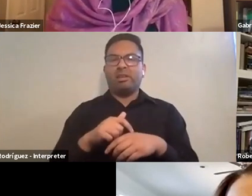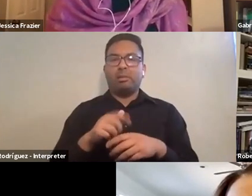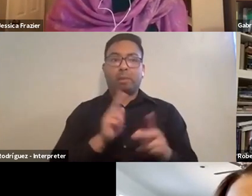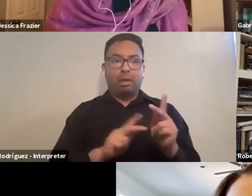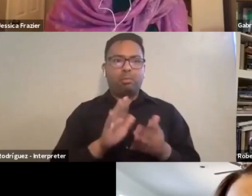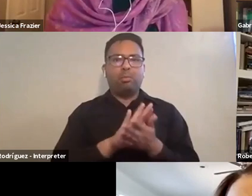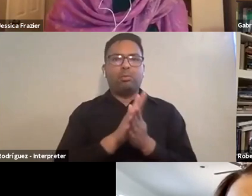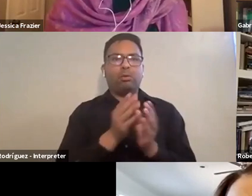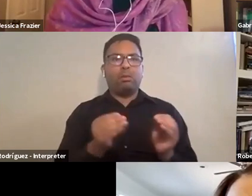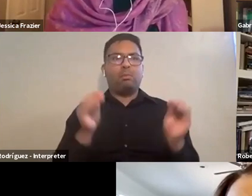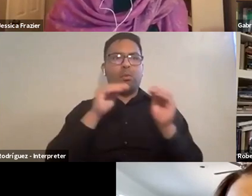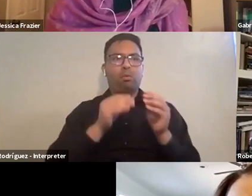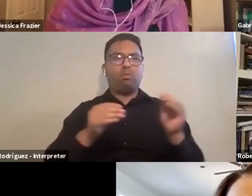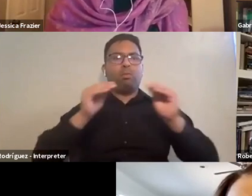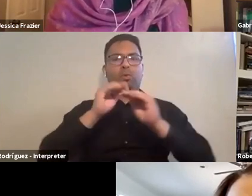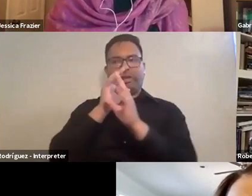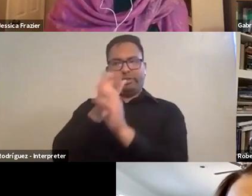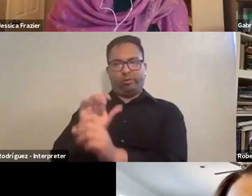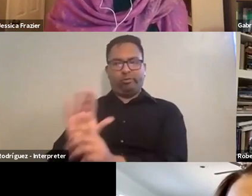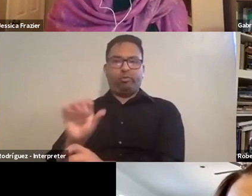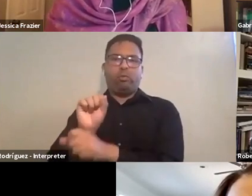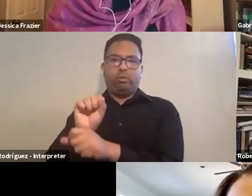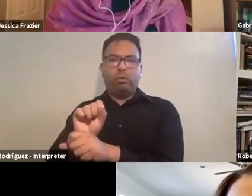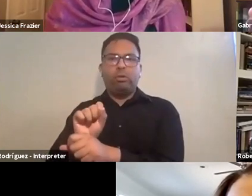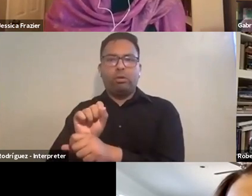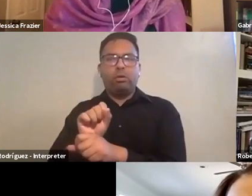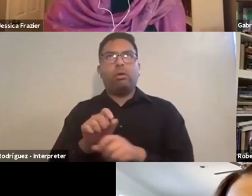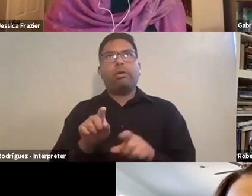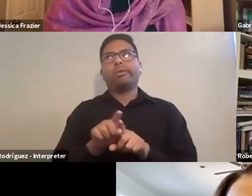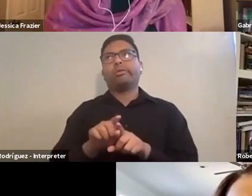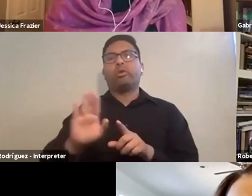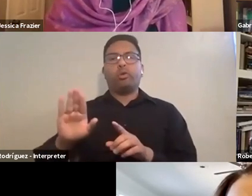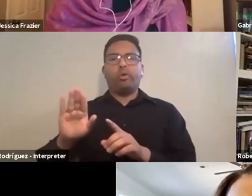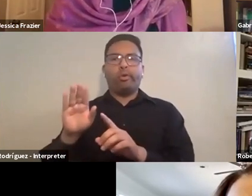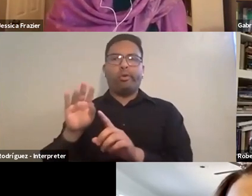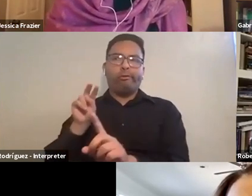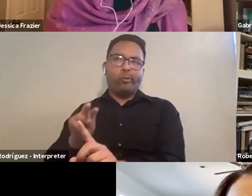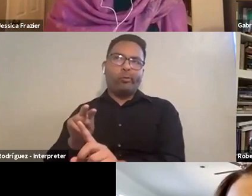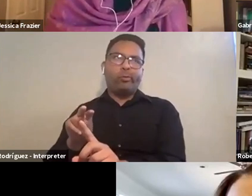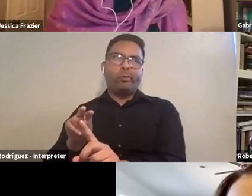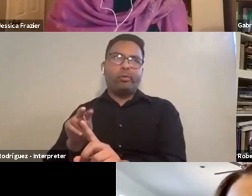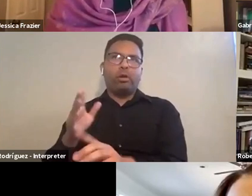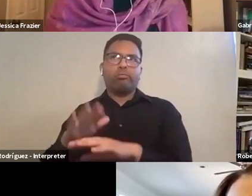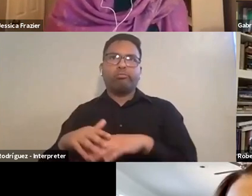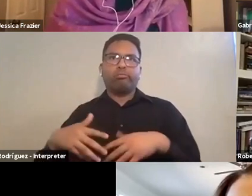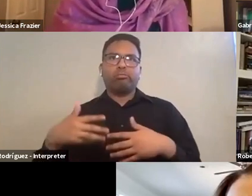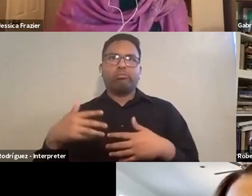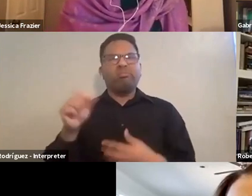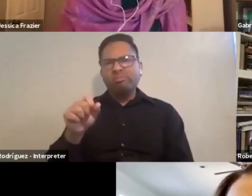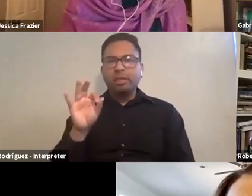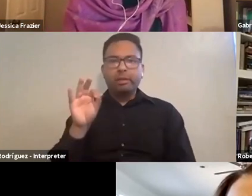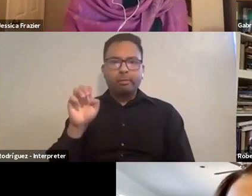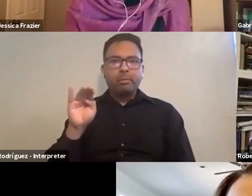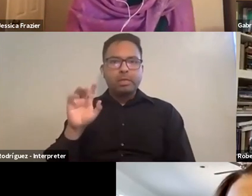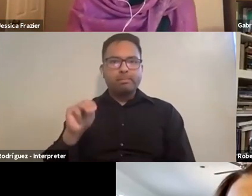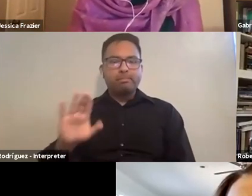interested in her work. Also, her view on, her view on feminism, I